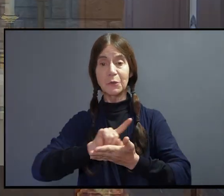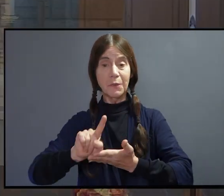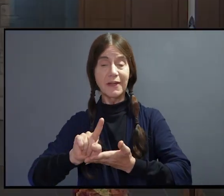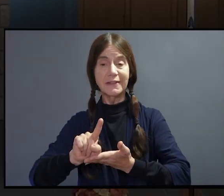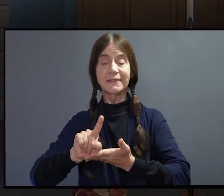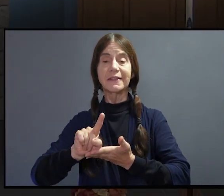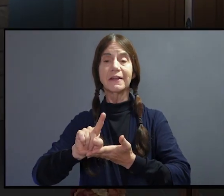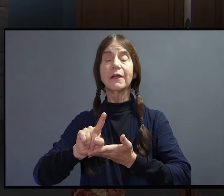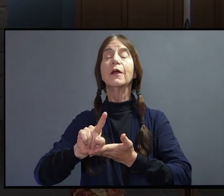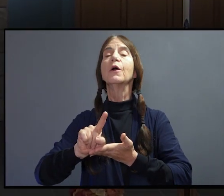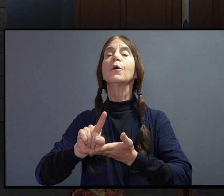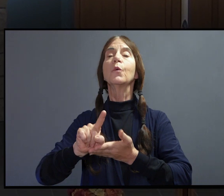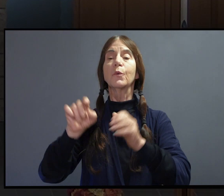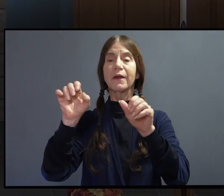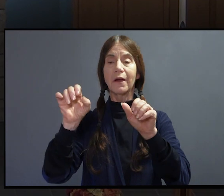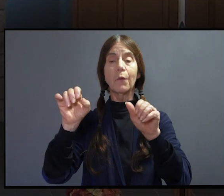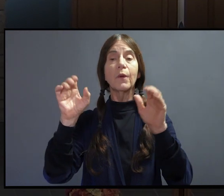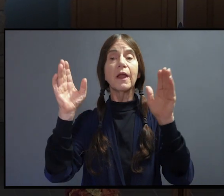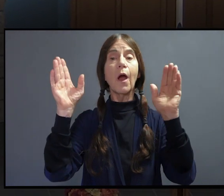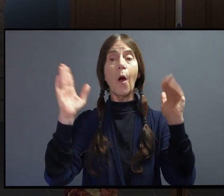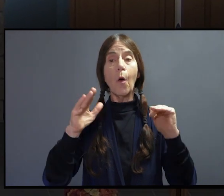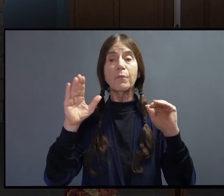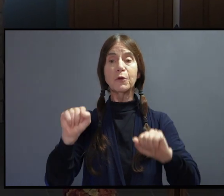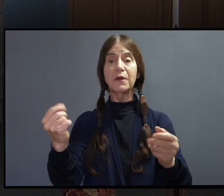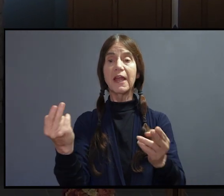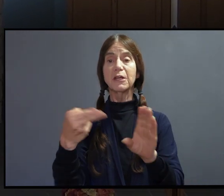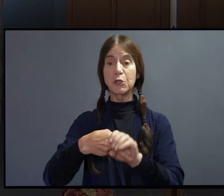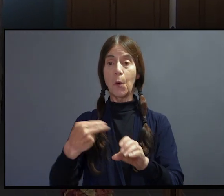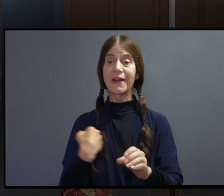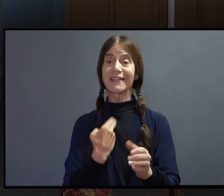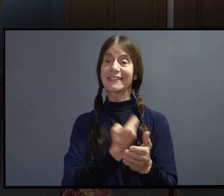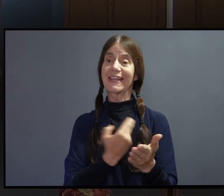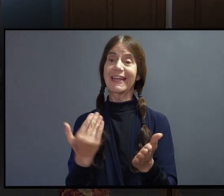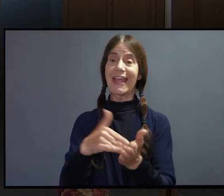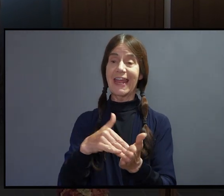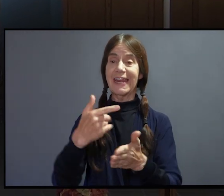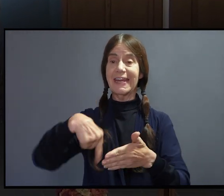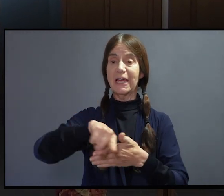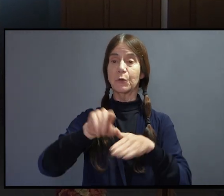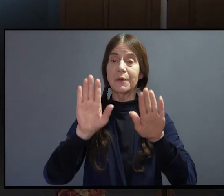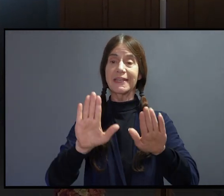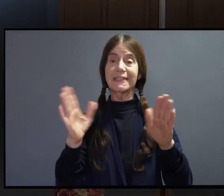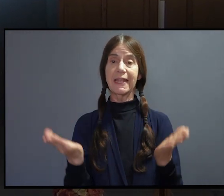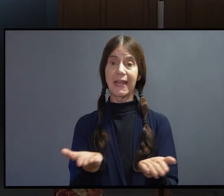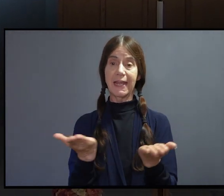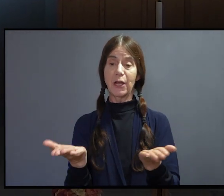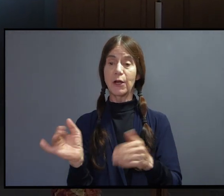We hope to see you again at the same time next Sunday on this station.